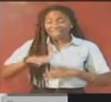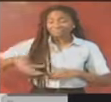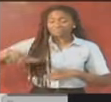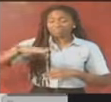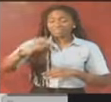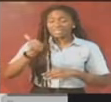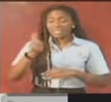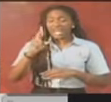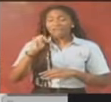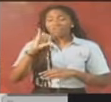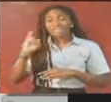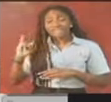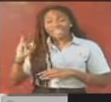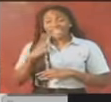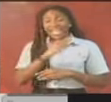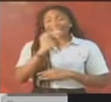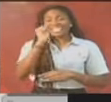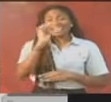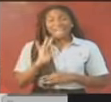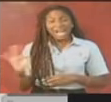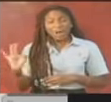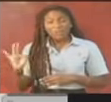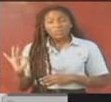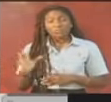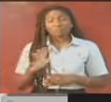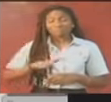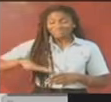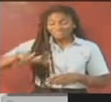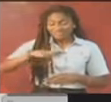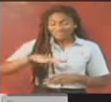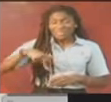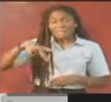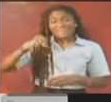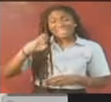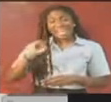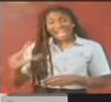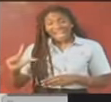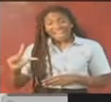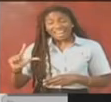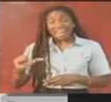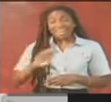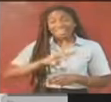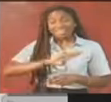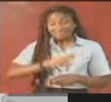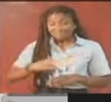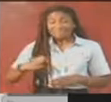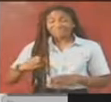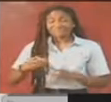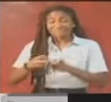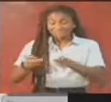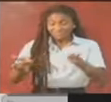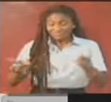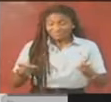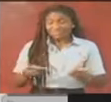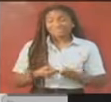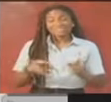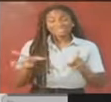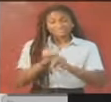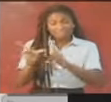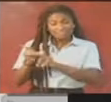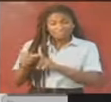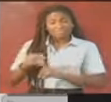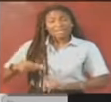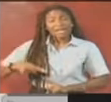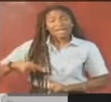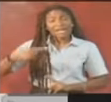well as San Fernando and surrounding areas in Victoria, and Pinal and surrounding areas in St. Patrick were areas recording